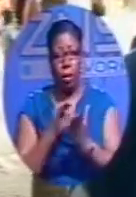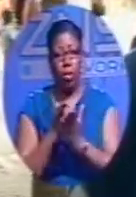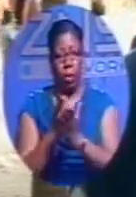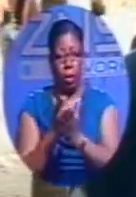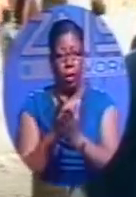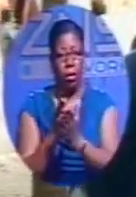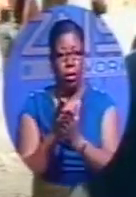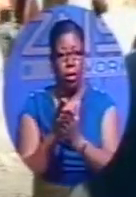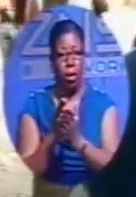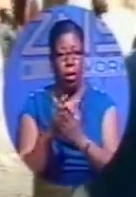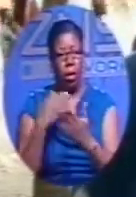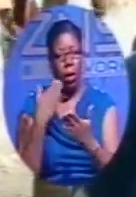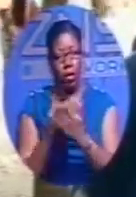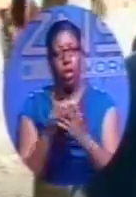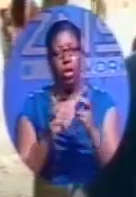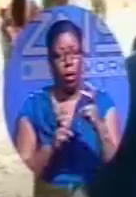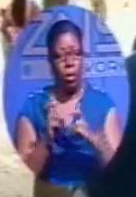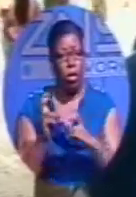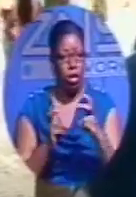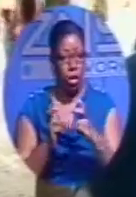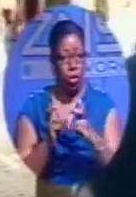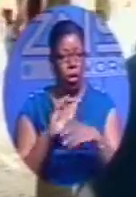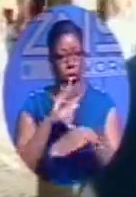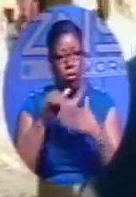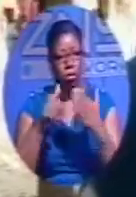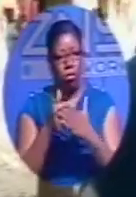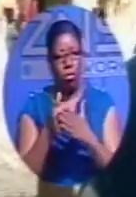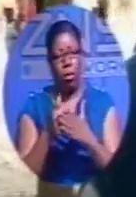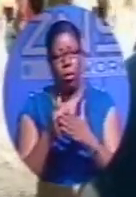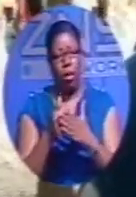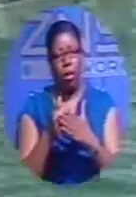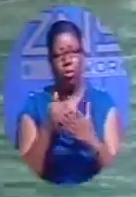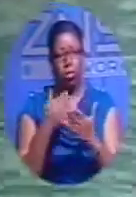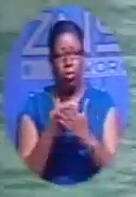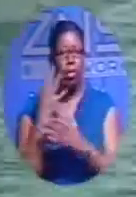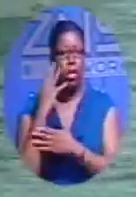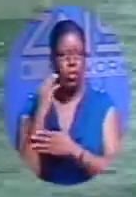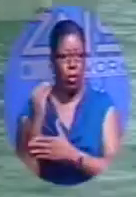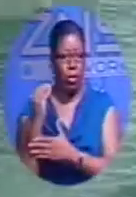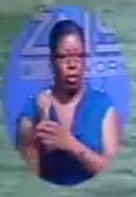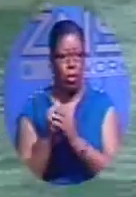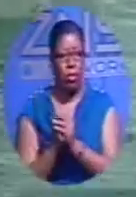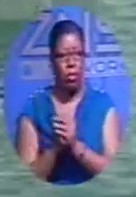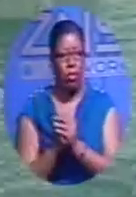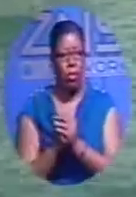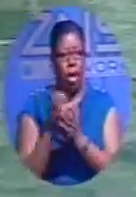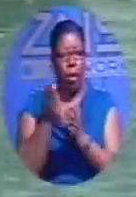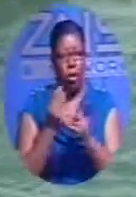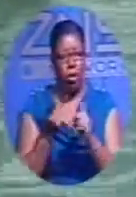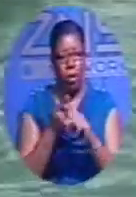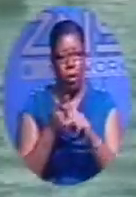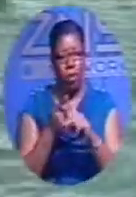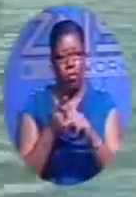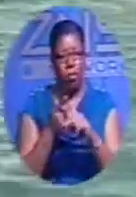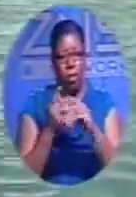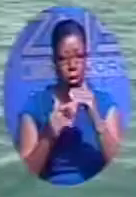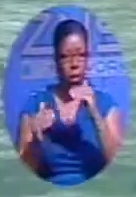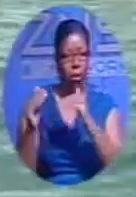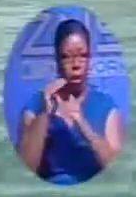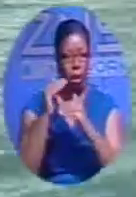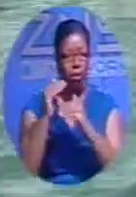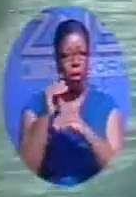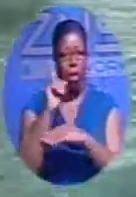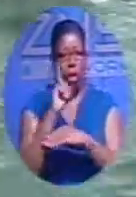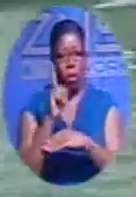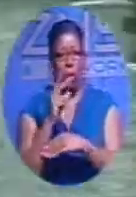have good competition. And it's all about experience, you know, going forward. I would like to be another step above where we are now,